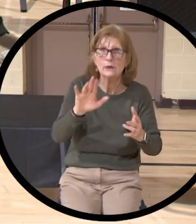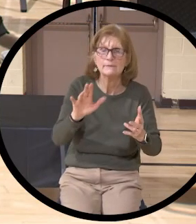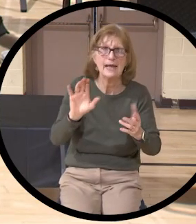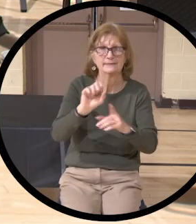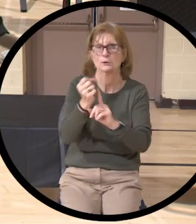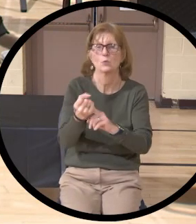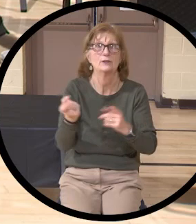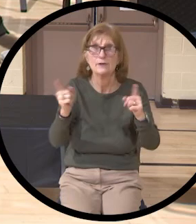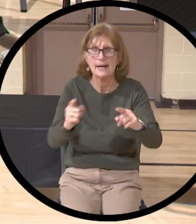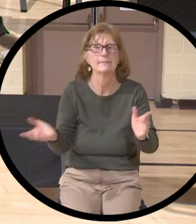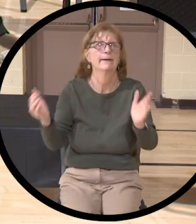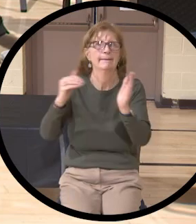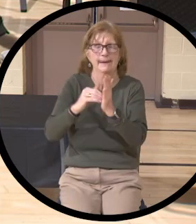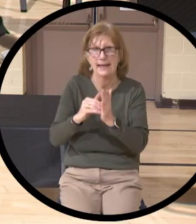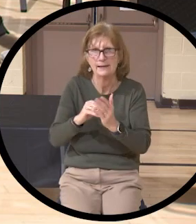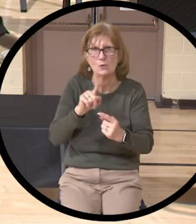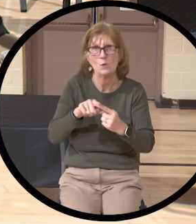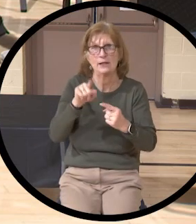the bike lane is